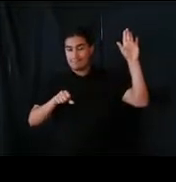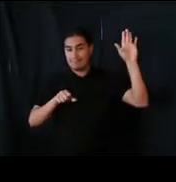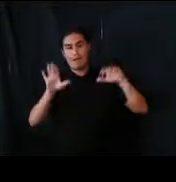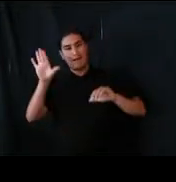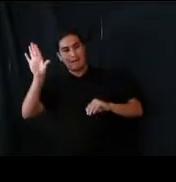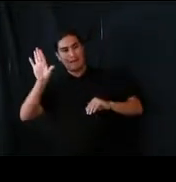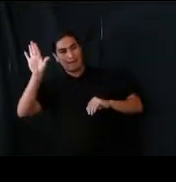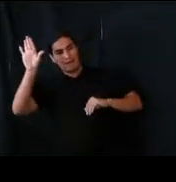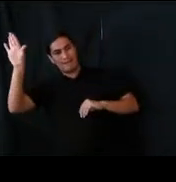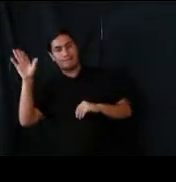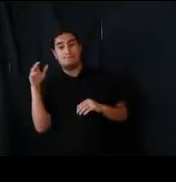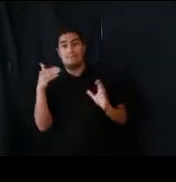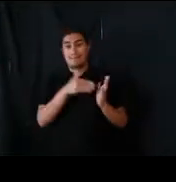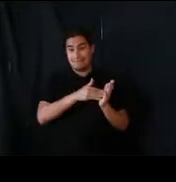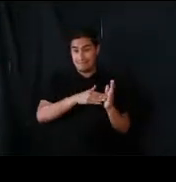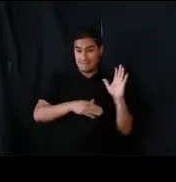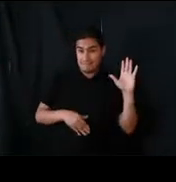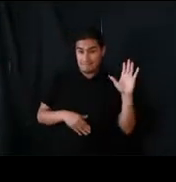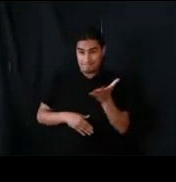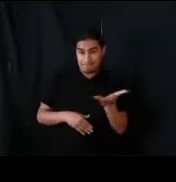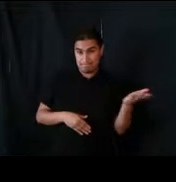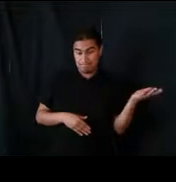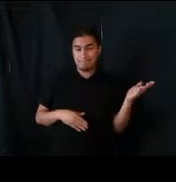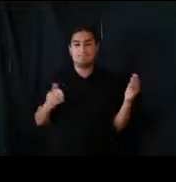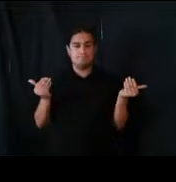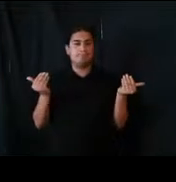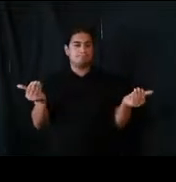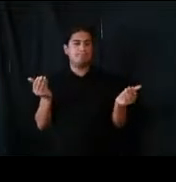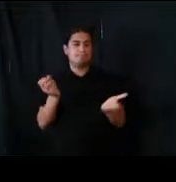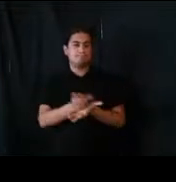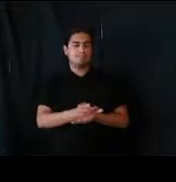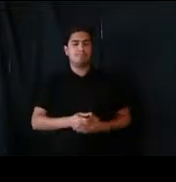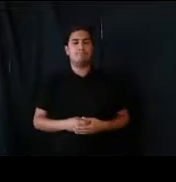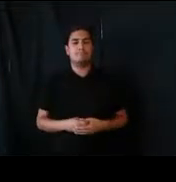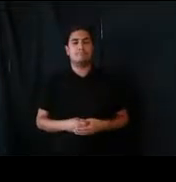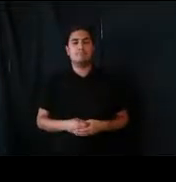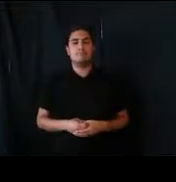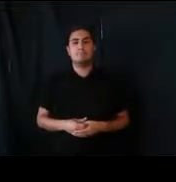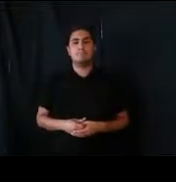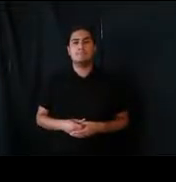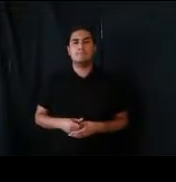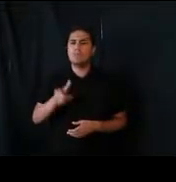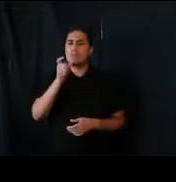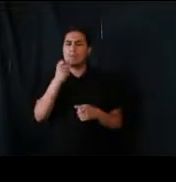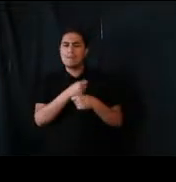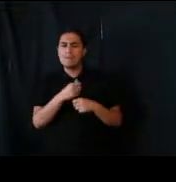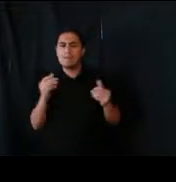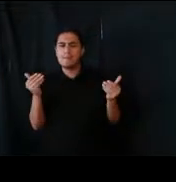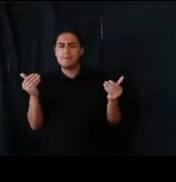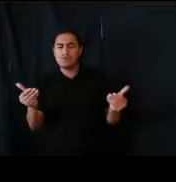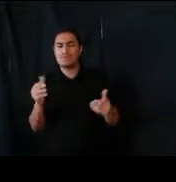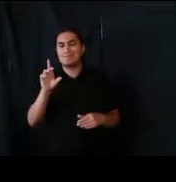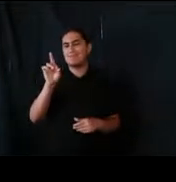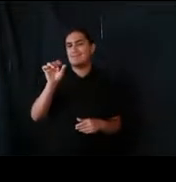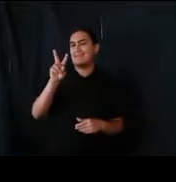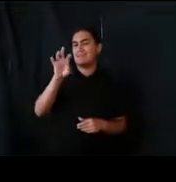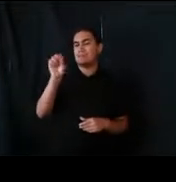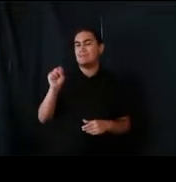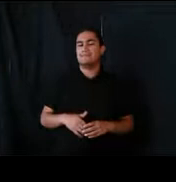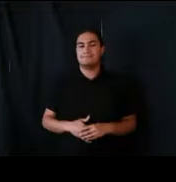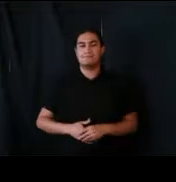right opposed ocean carries madam chair who made the motion uh davis say